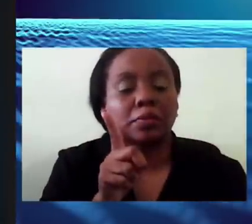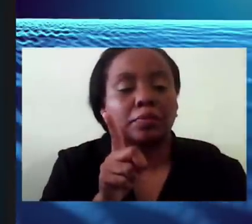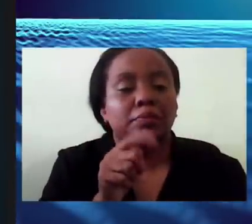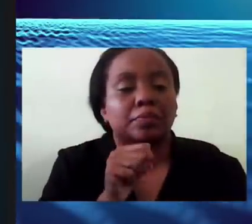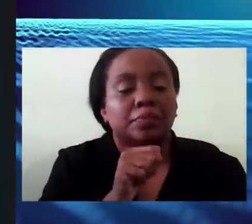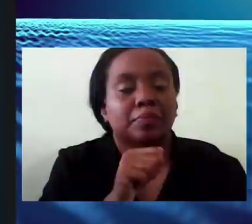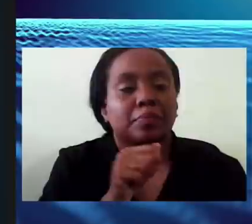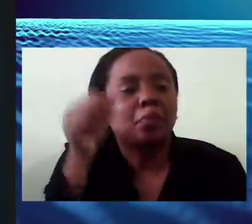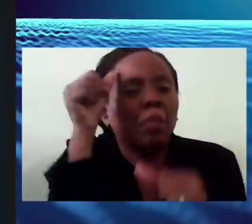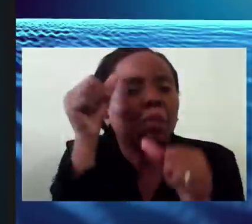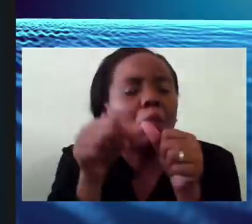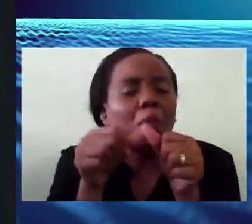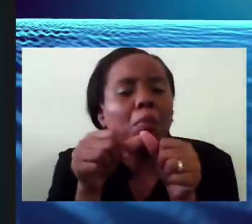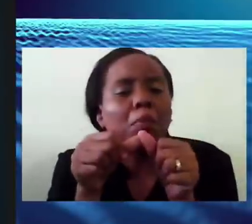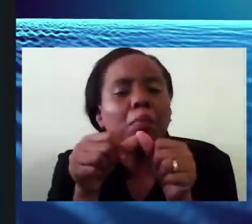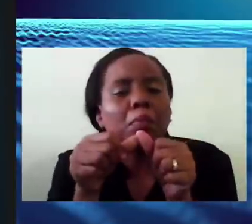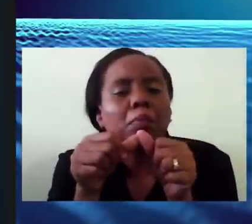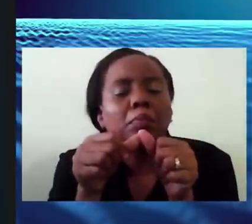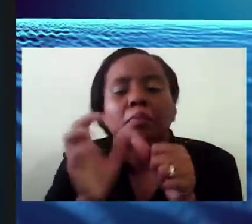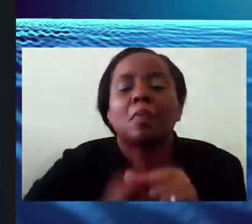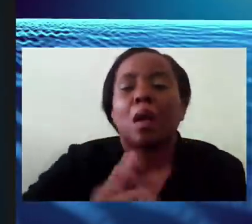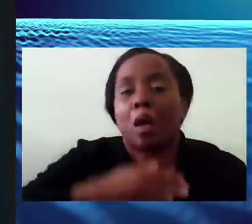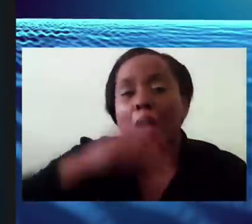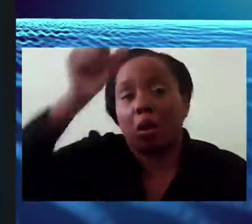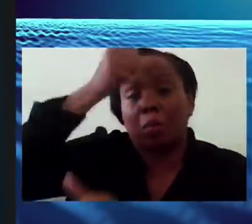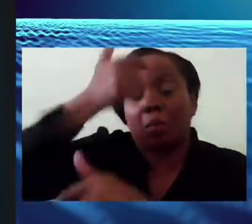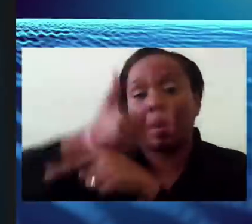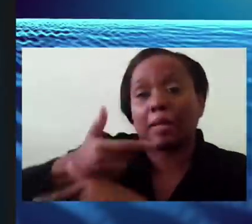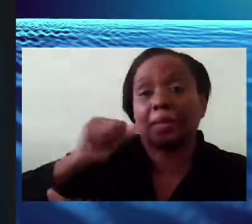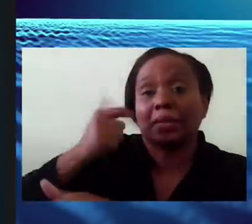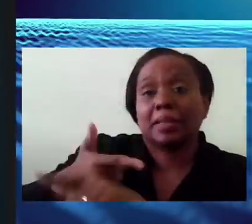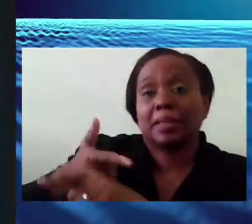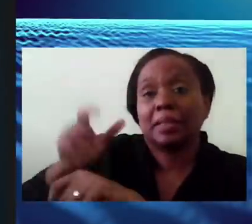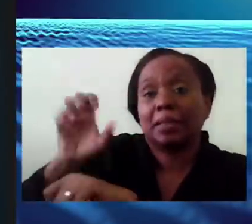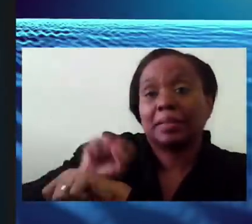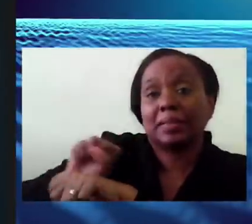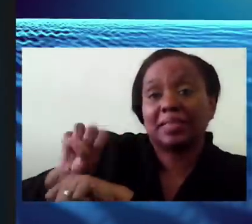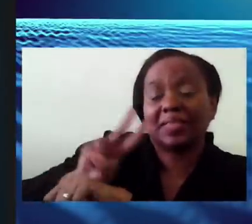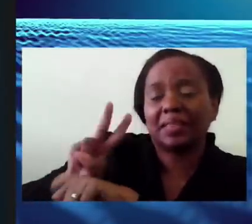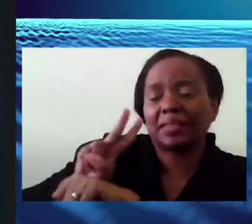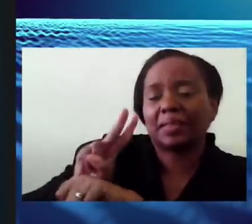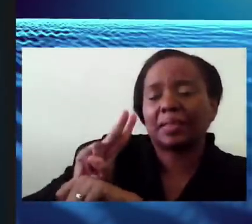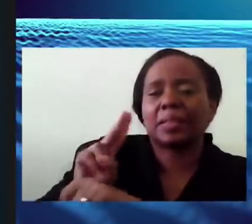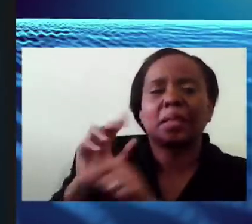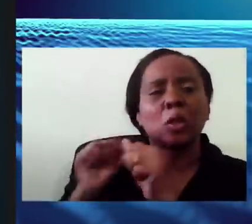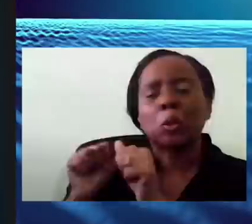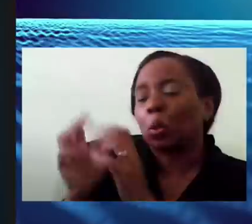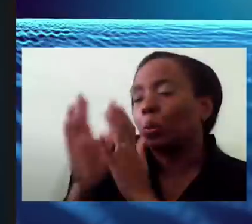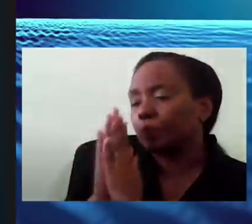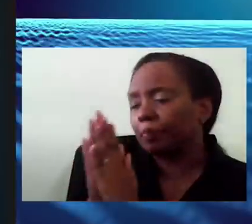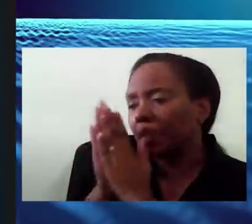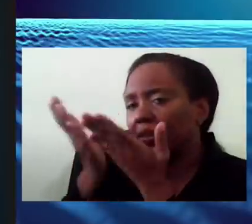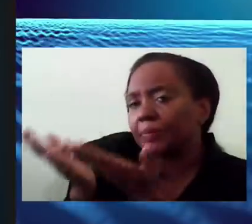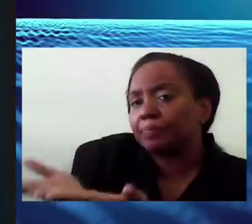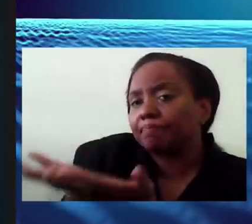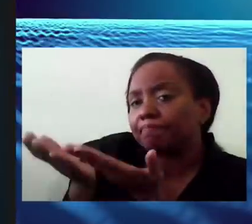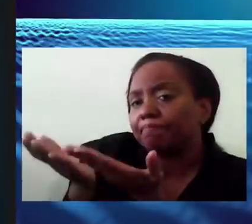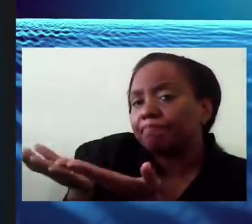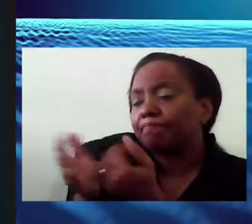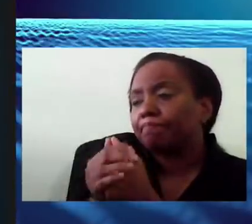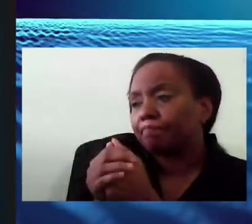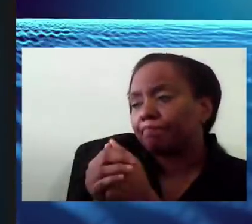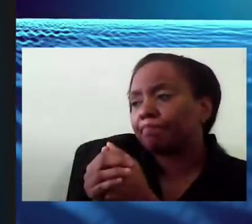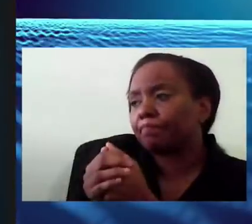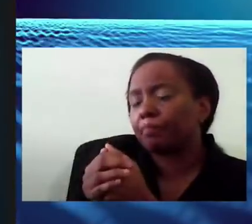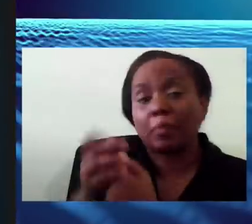bear in mind our brothers and sisters in St. Vincent. Let us not keep them far from our prayers. We are trying to get back to some degree of normalcy, but